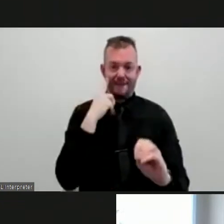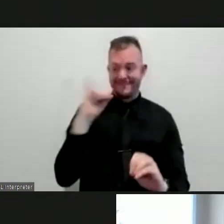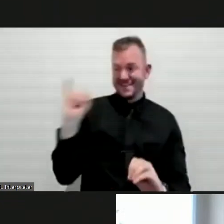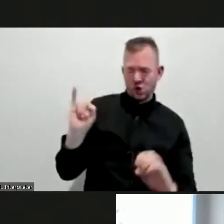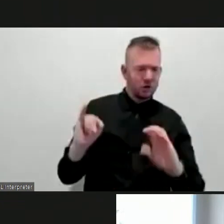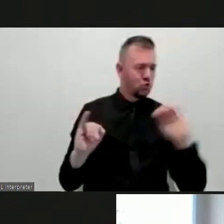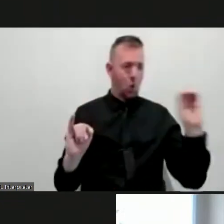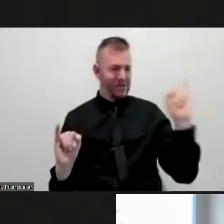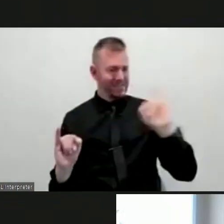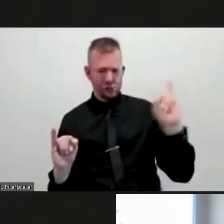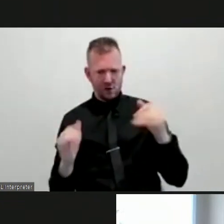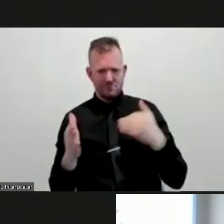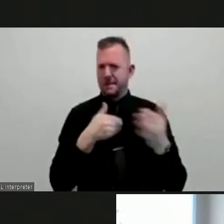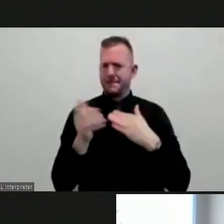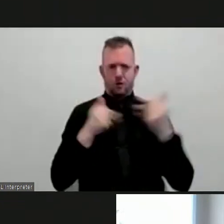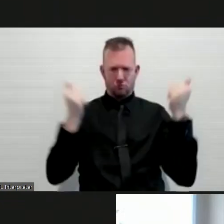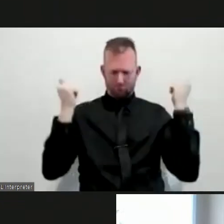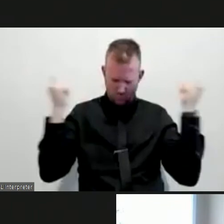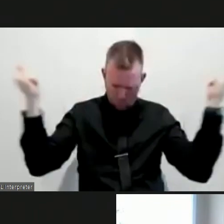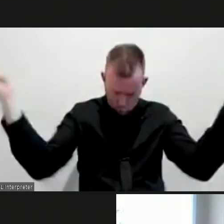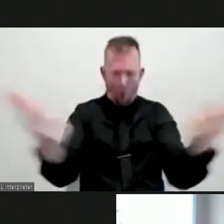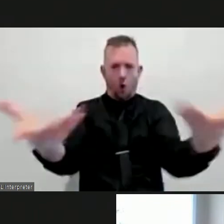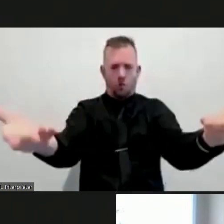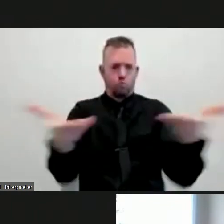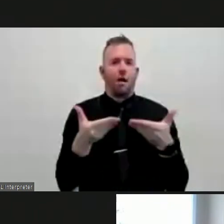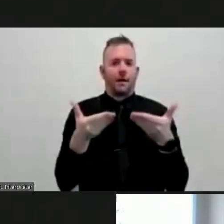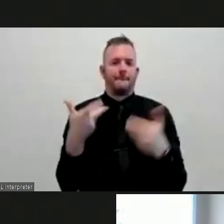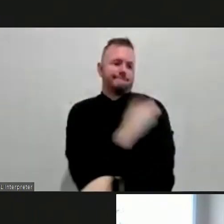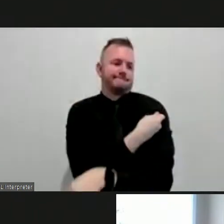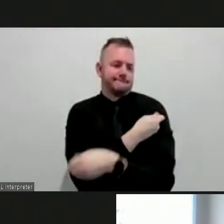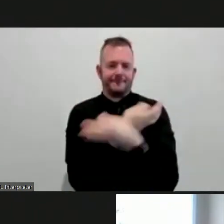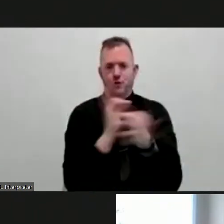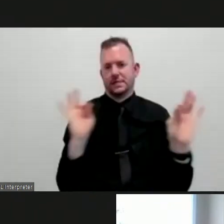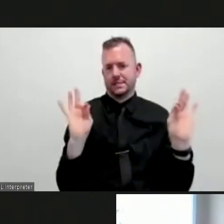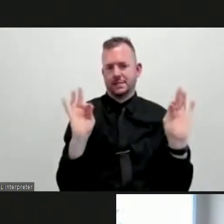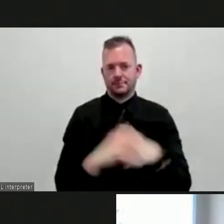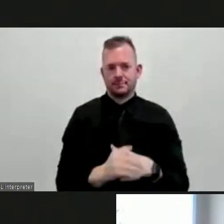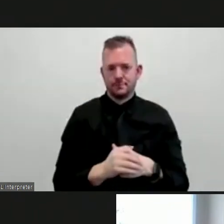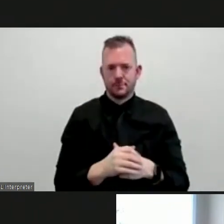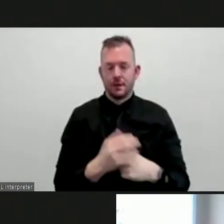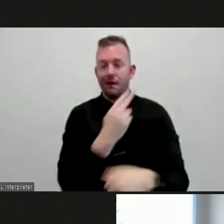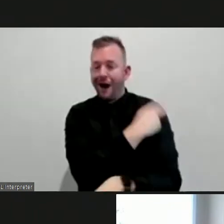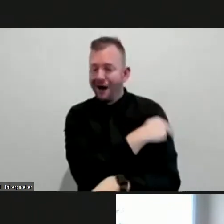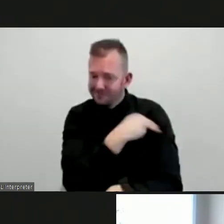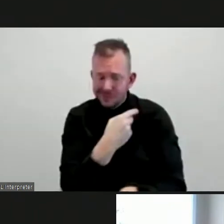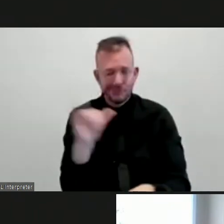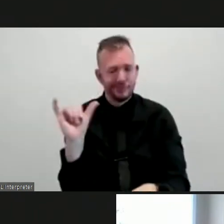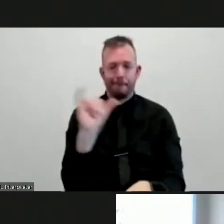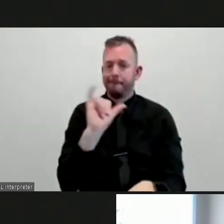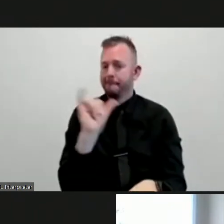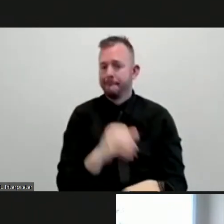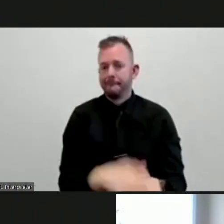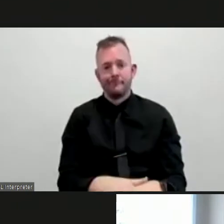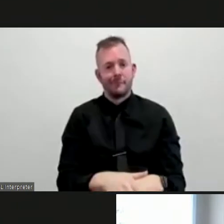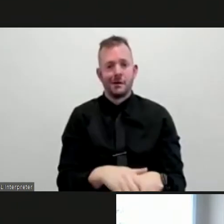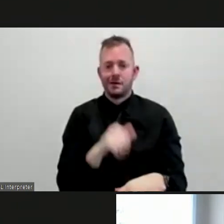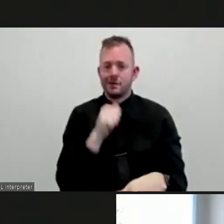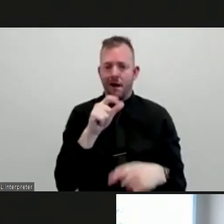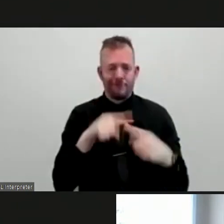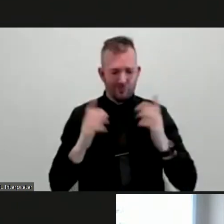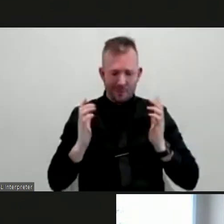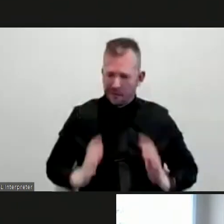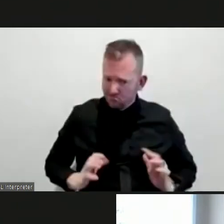Get the vaccine, and especially with the hospitals, they don't have to be a customer or be affiliated